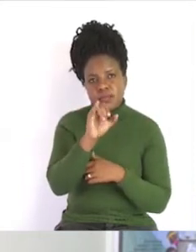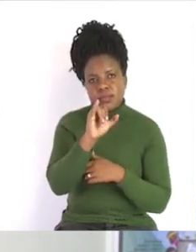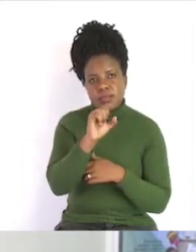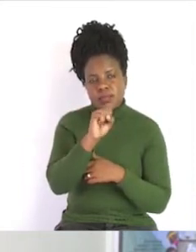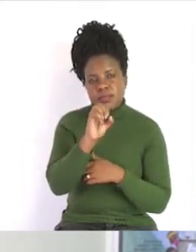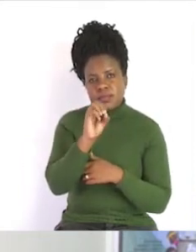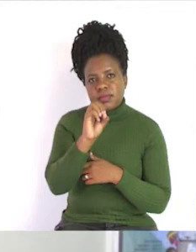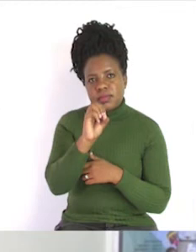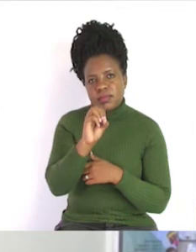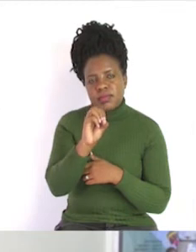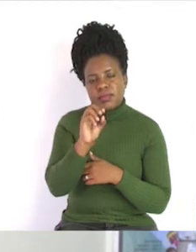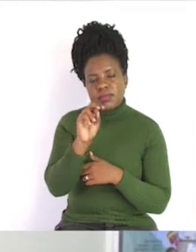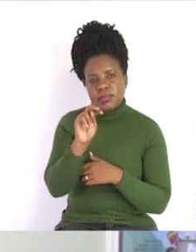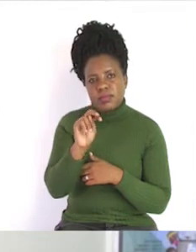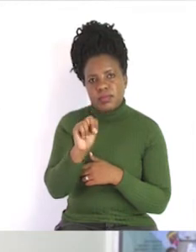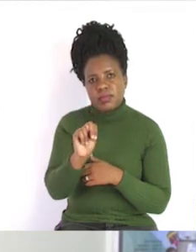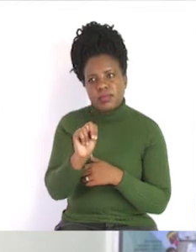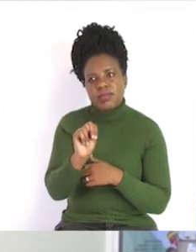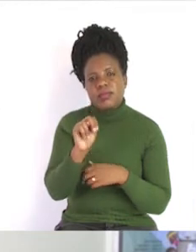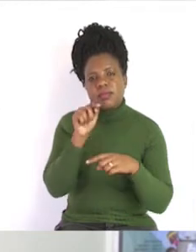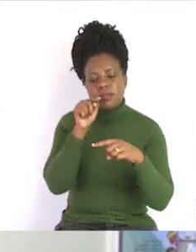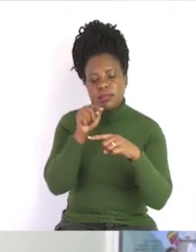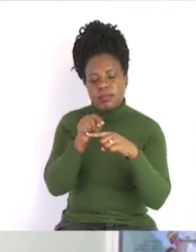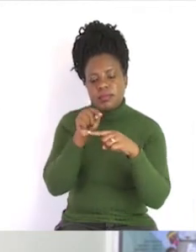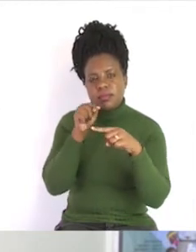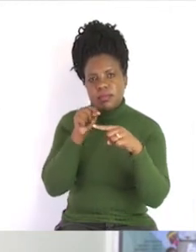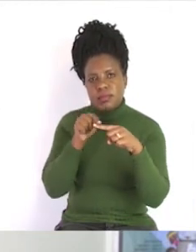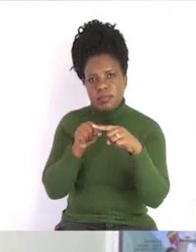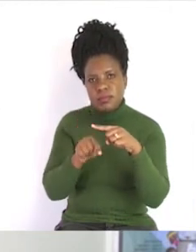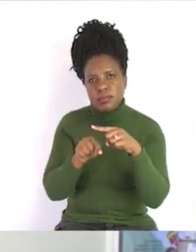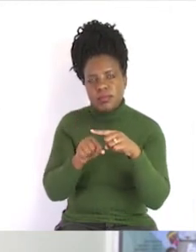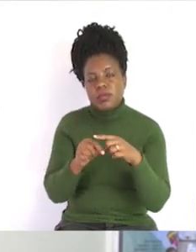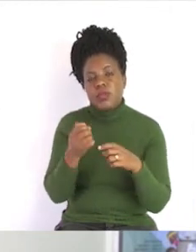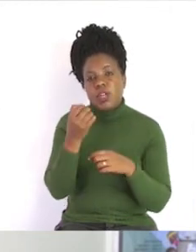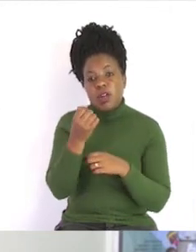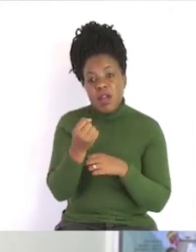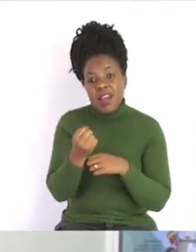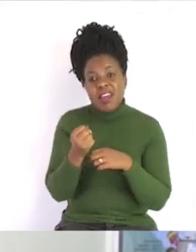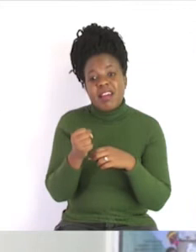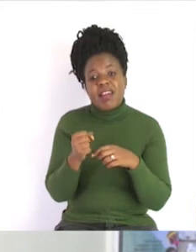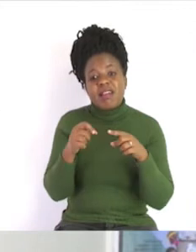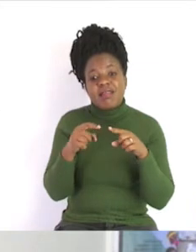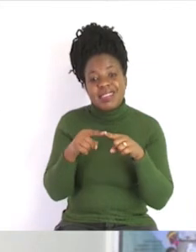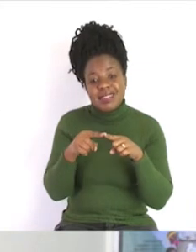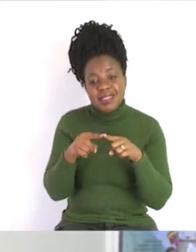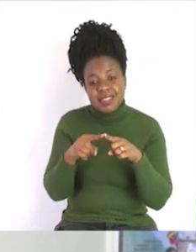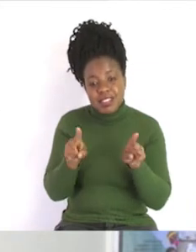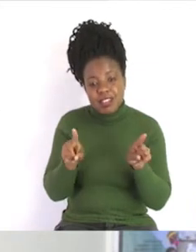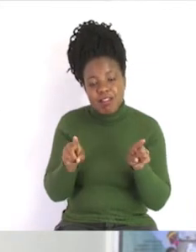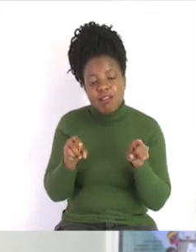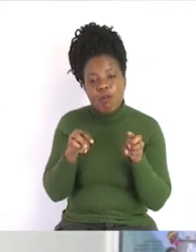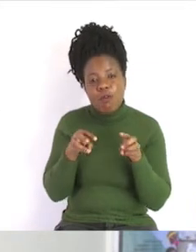there are different algorithms, okay, that you can use, or let me say how to express a division